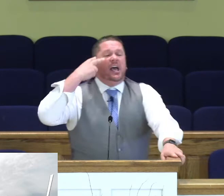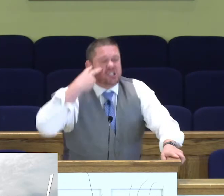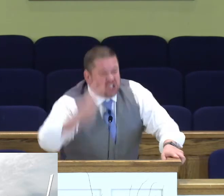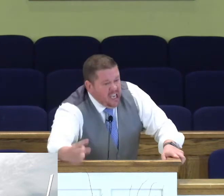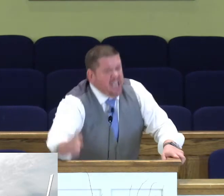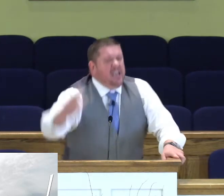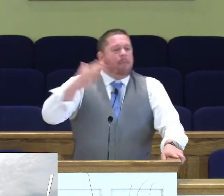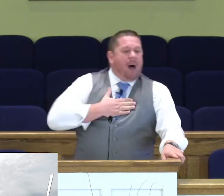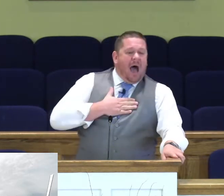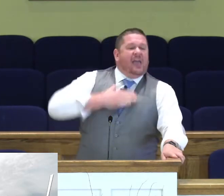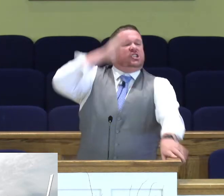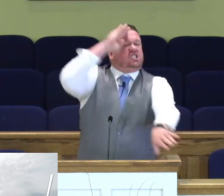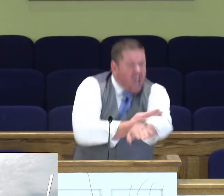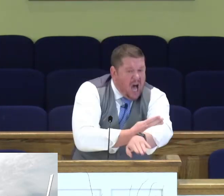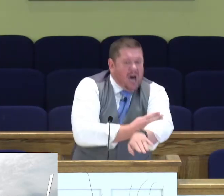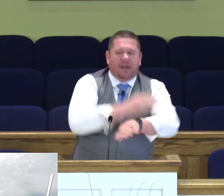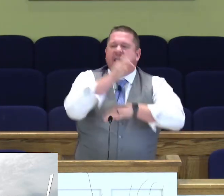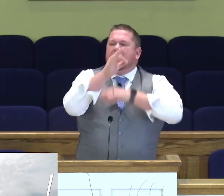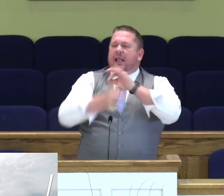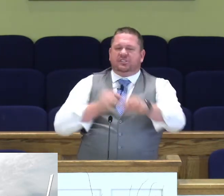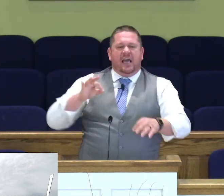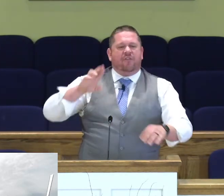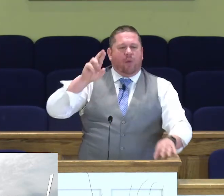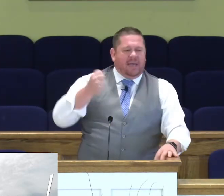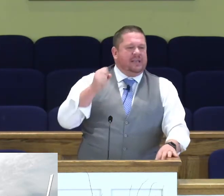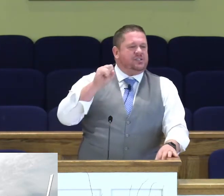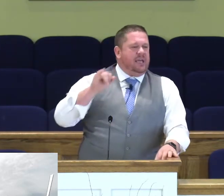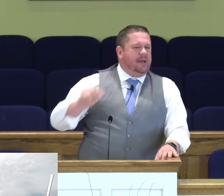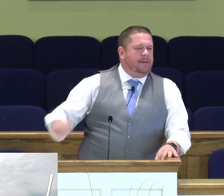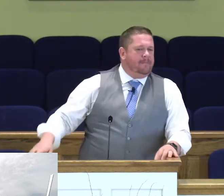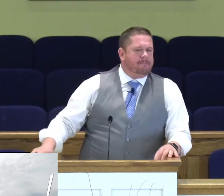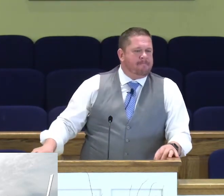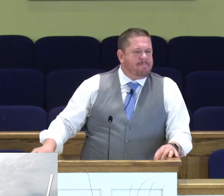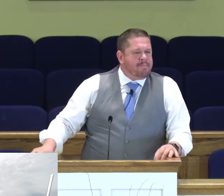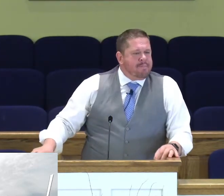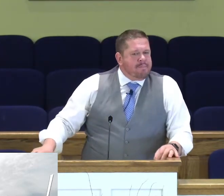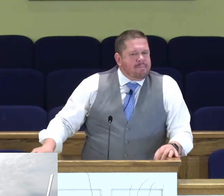I see my Son, instead of Randy's sin.